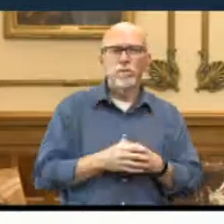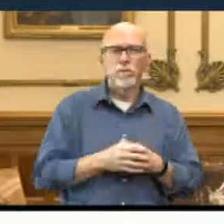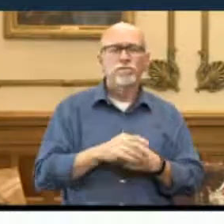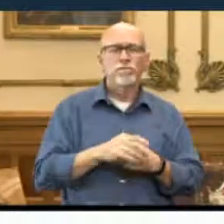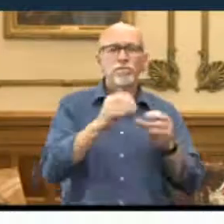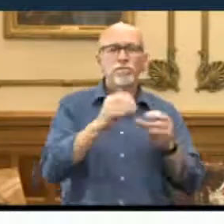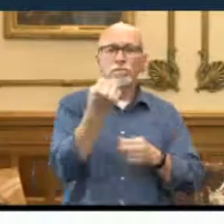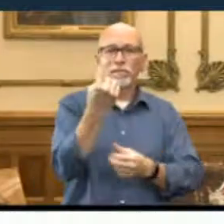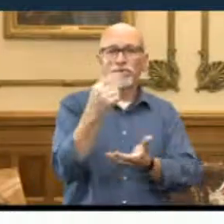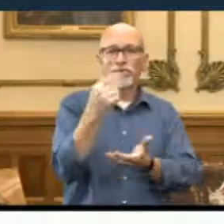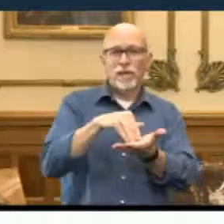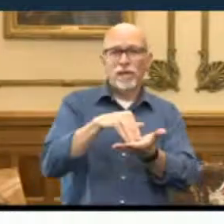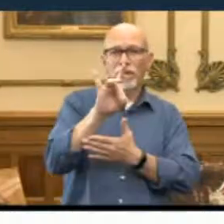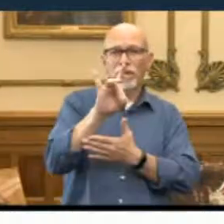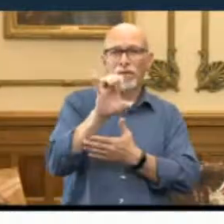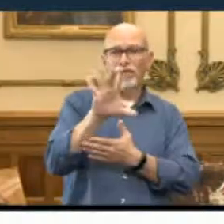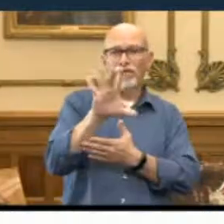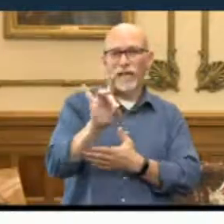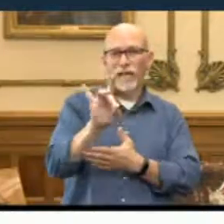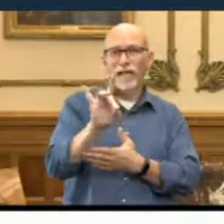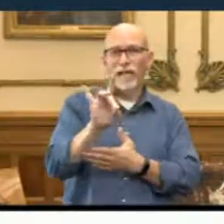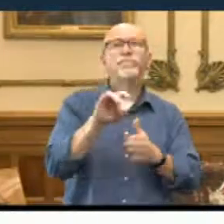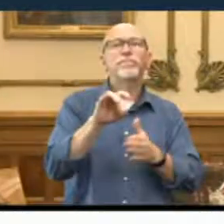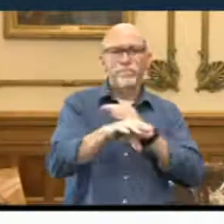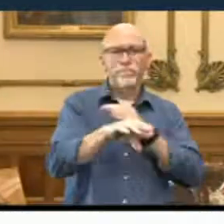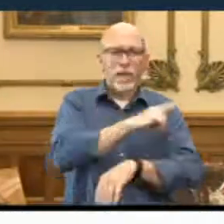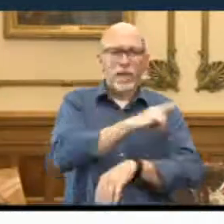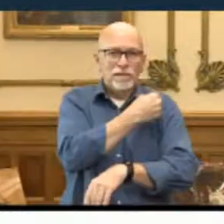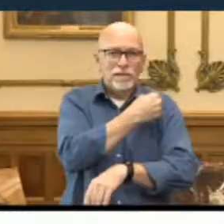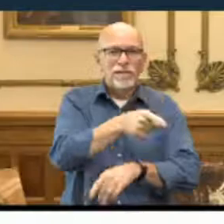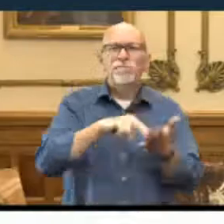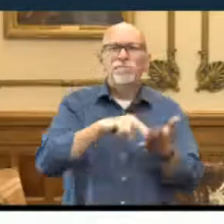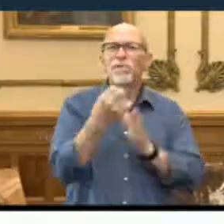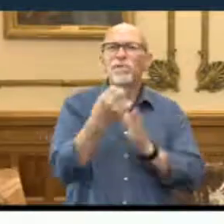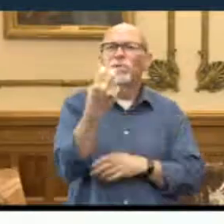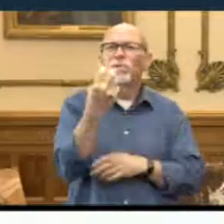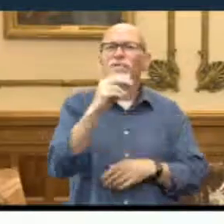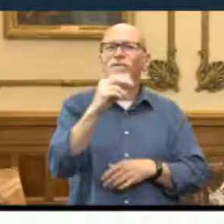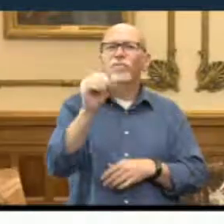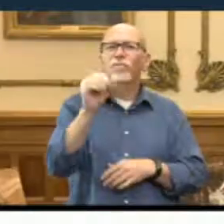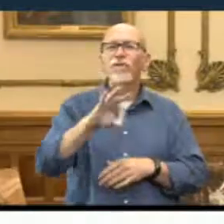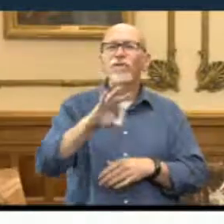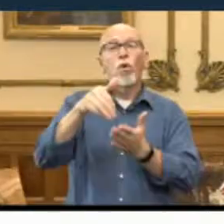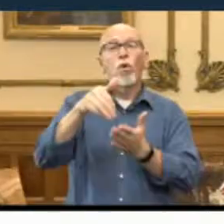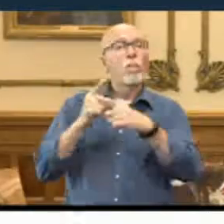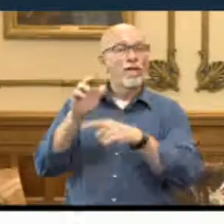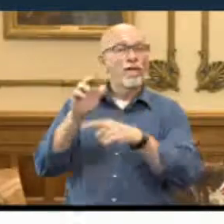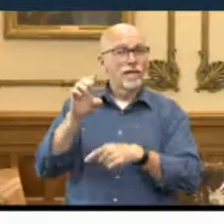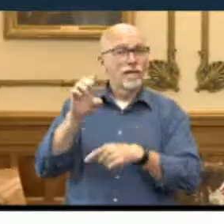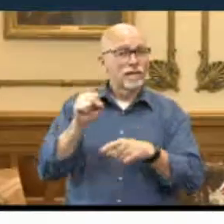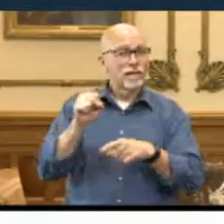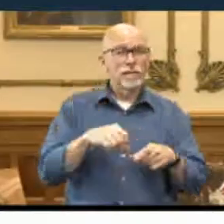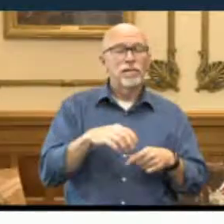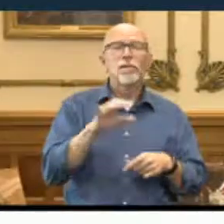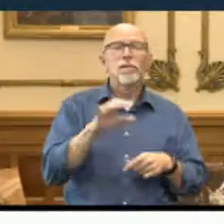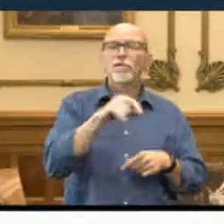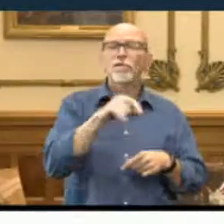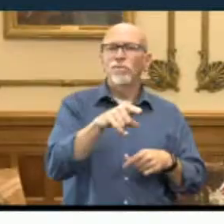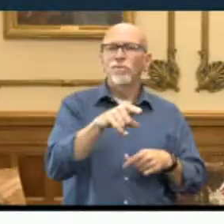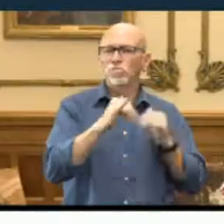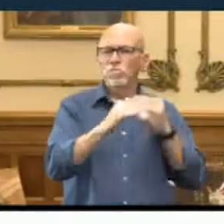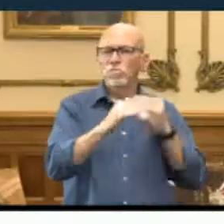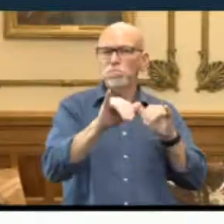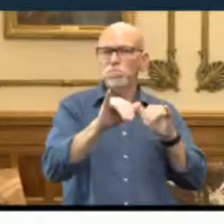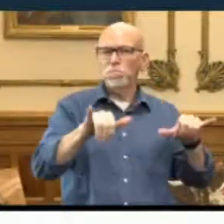of 11,858 were hospitalized, which represents 12% of all positive cases and is also holding